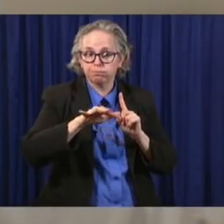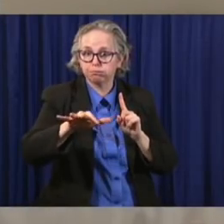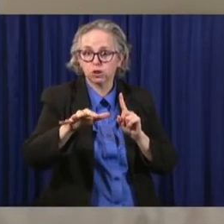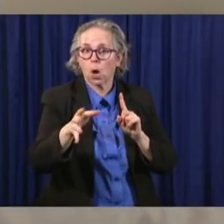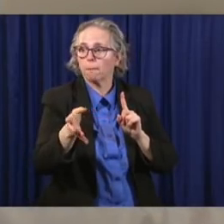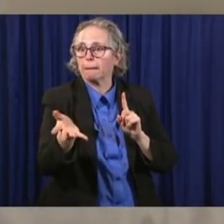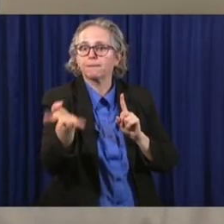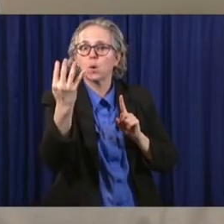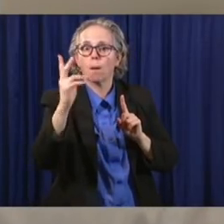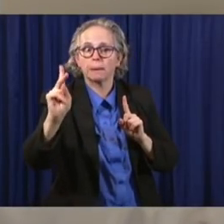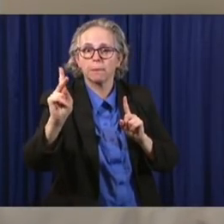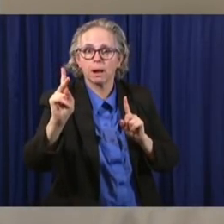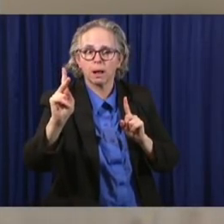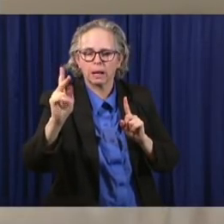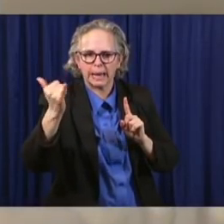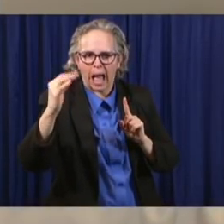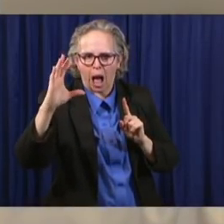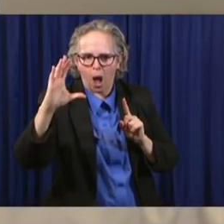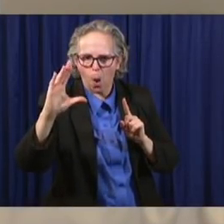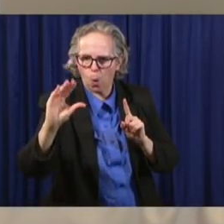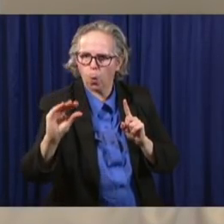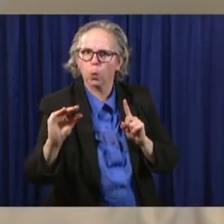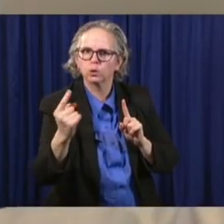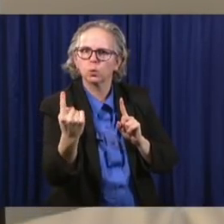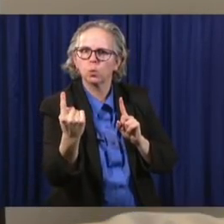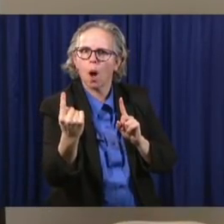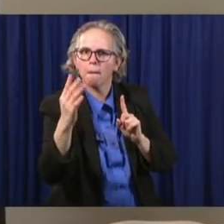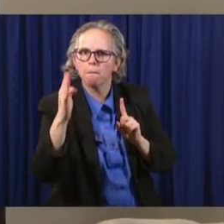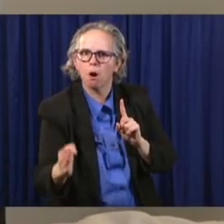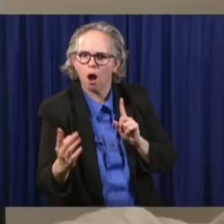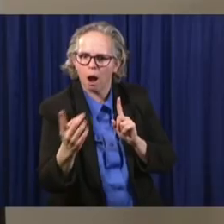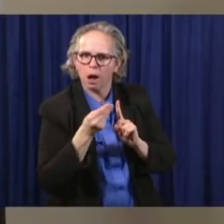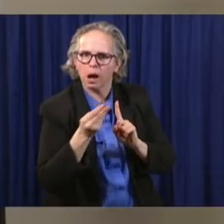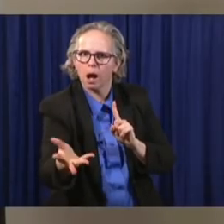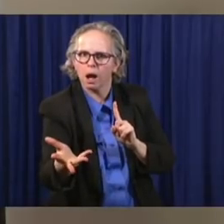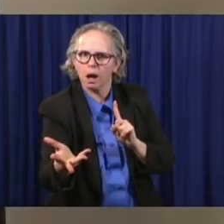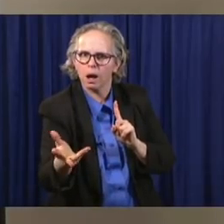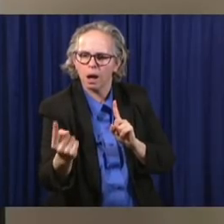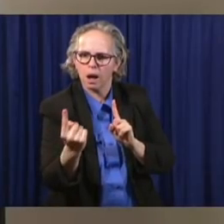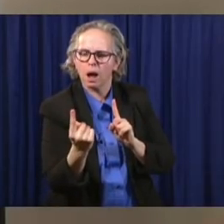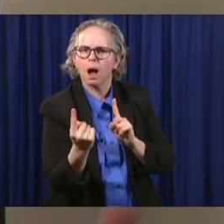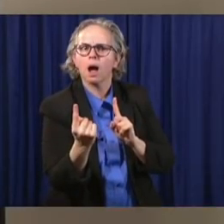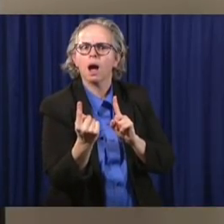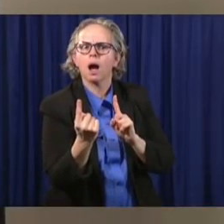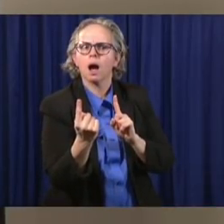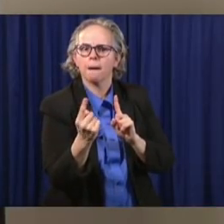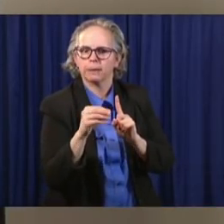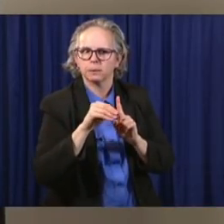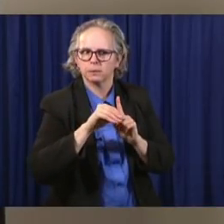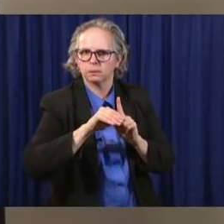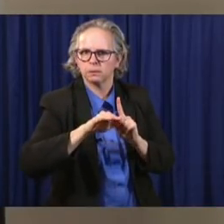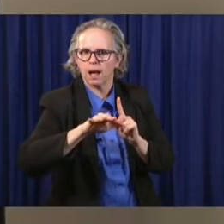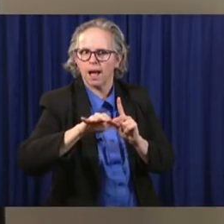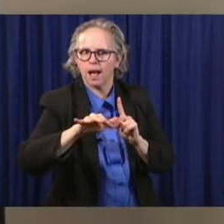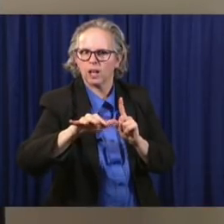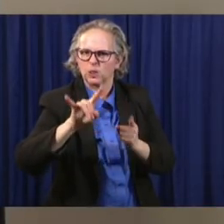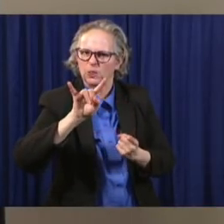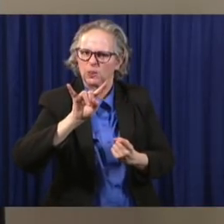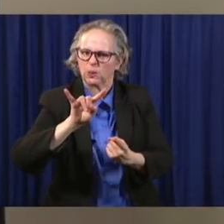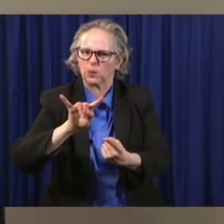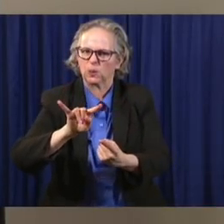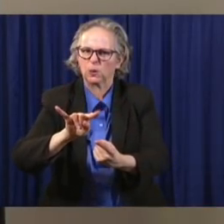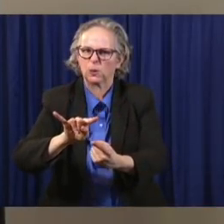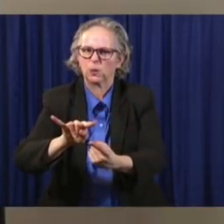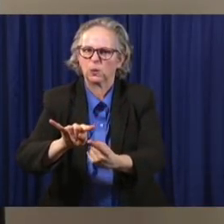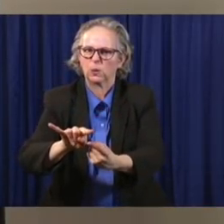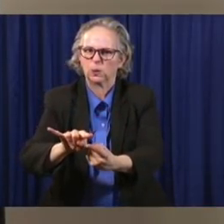spread to one person, they might do it to the next 4 people and the next 4 people. But we're trying to keep that chain of transmission as small